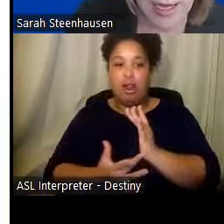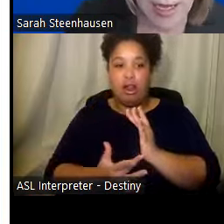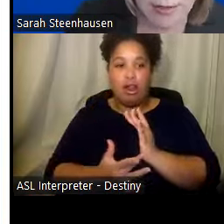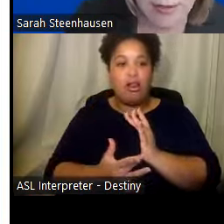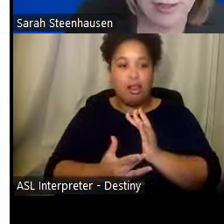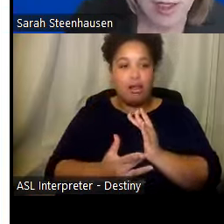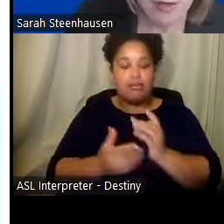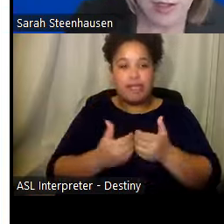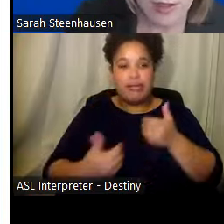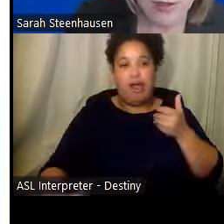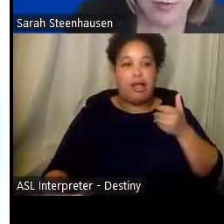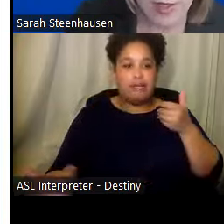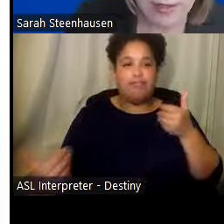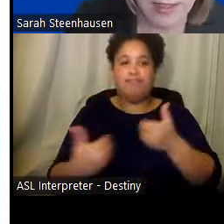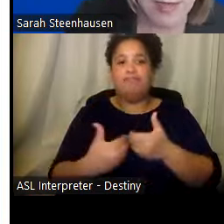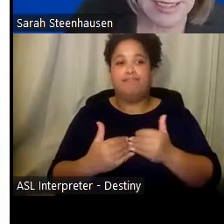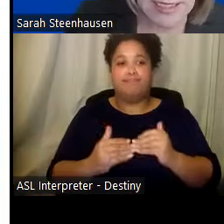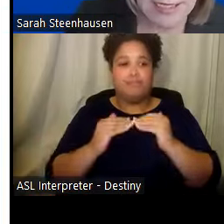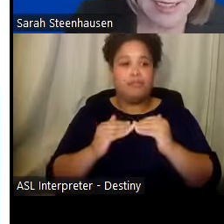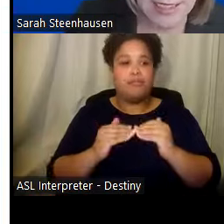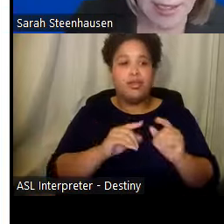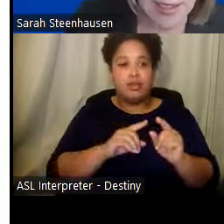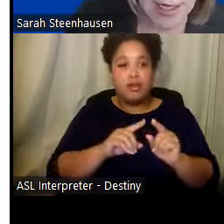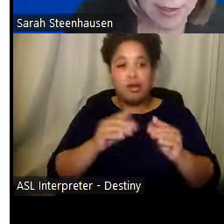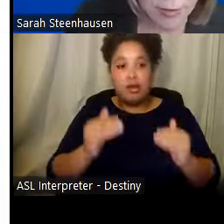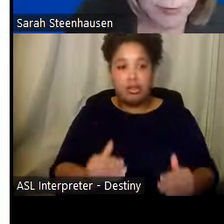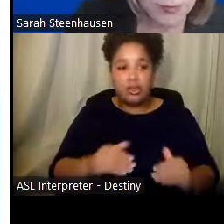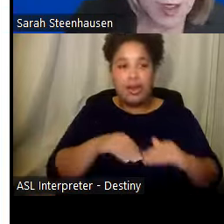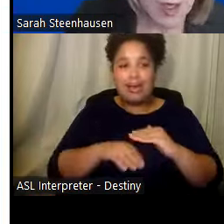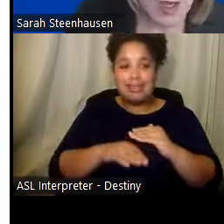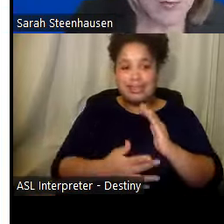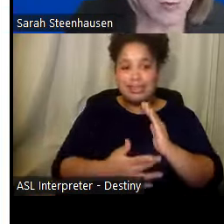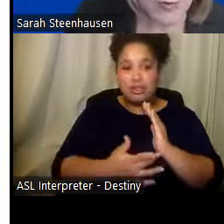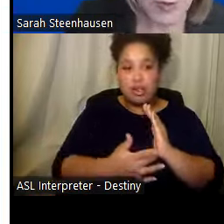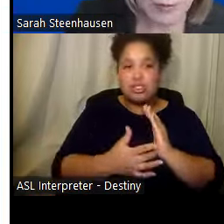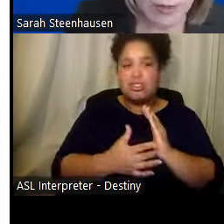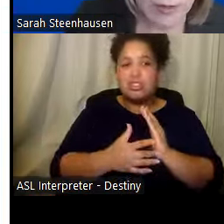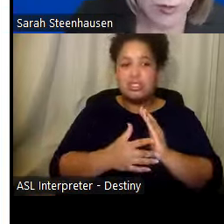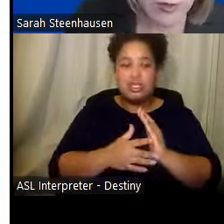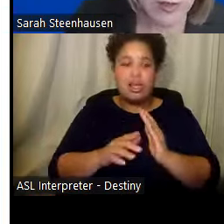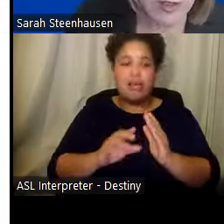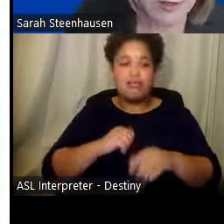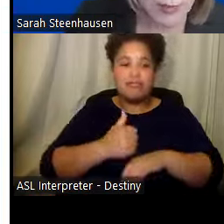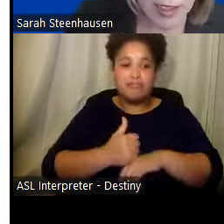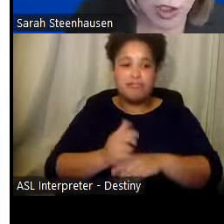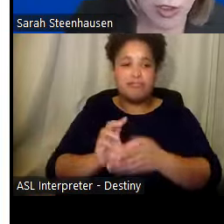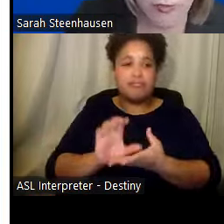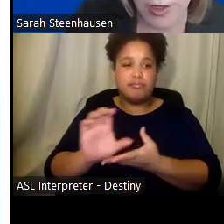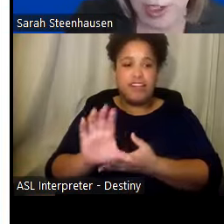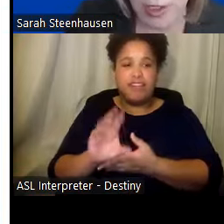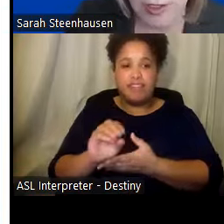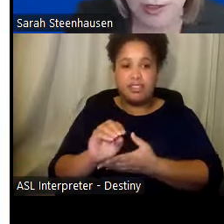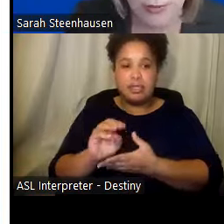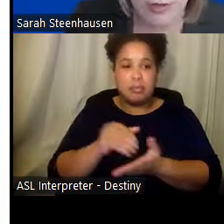the state can access the devices that they need to stay connected. We're really pleased with the expansion